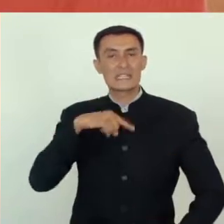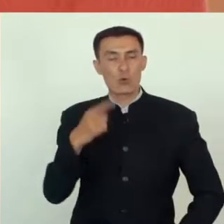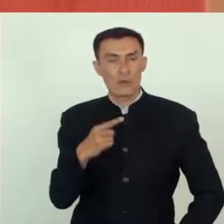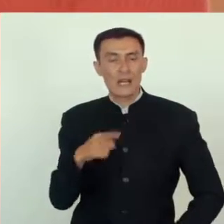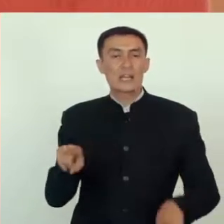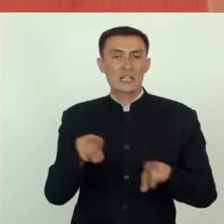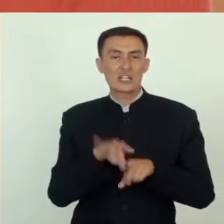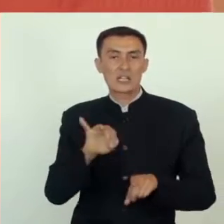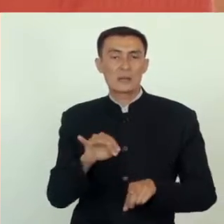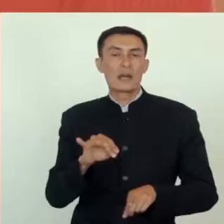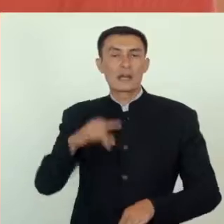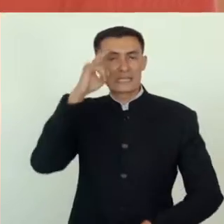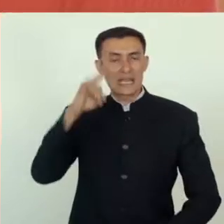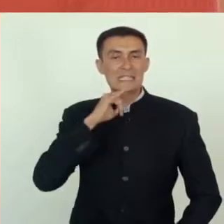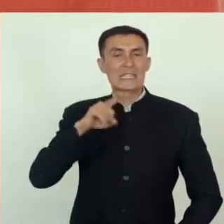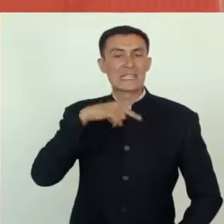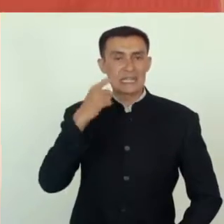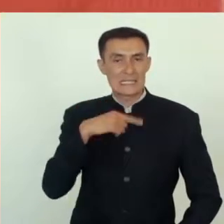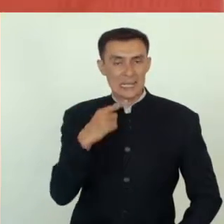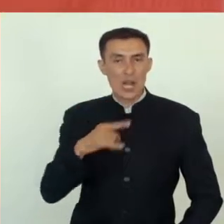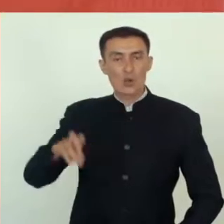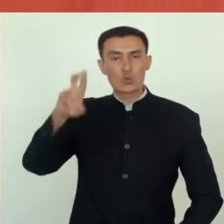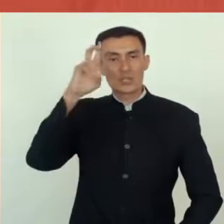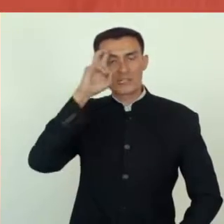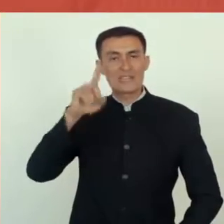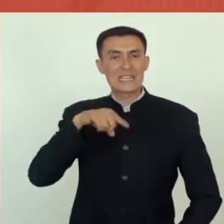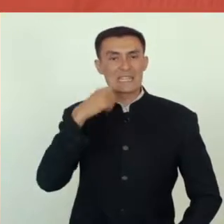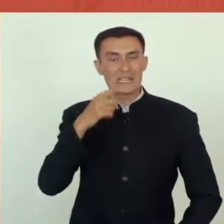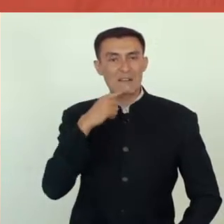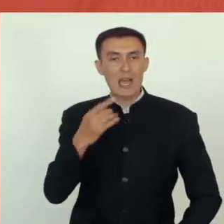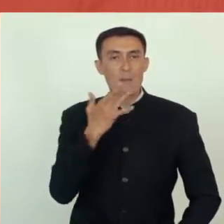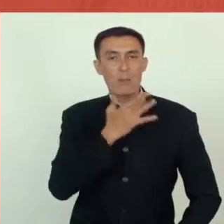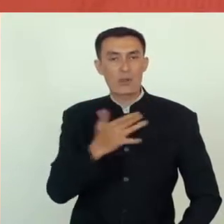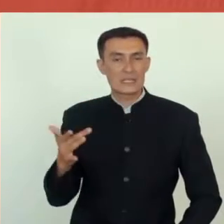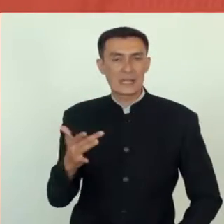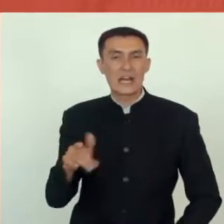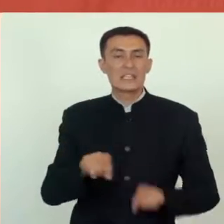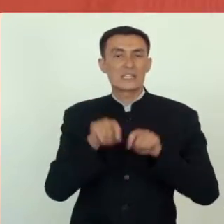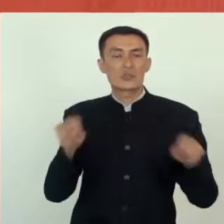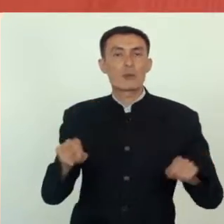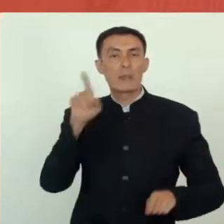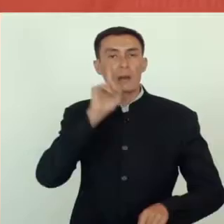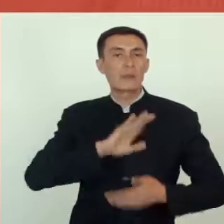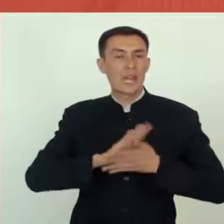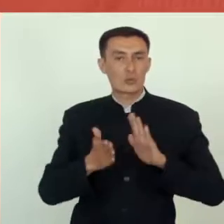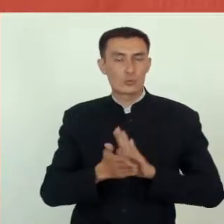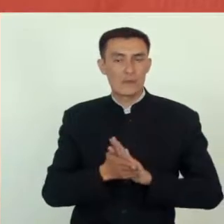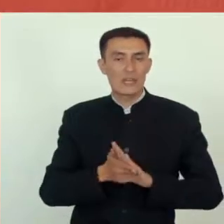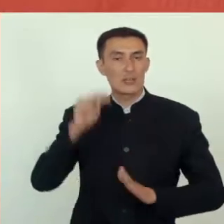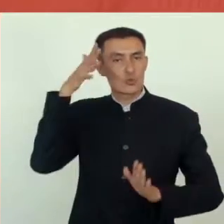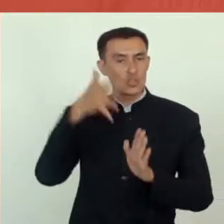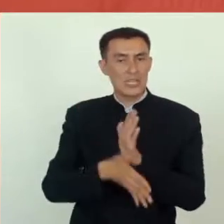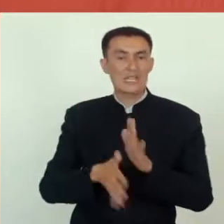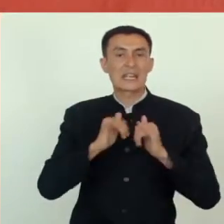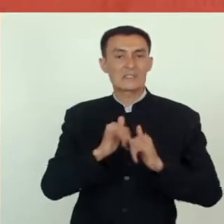language. State language policy, which creates favorable conditions for learning and developing the Kazakh language, has been strengthened by the